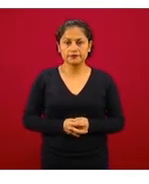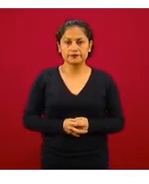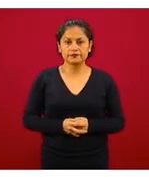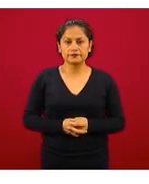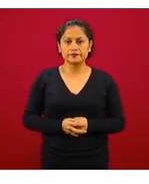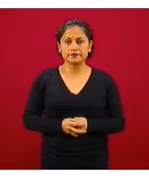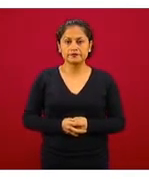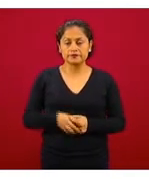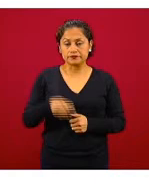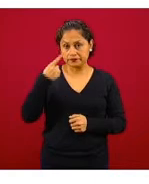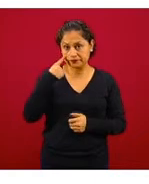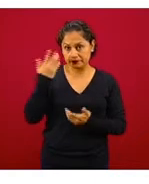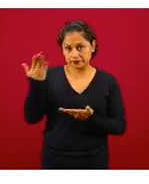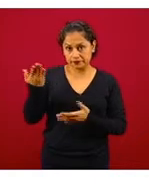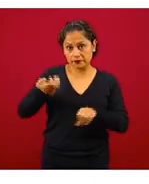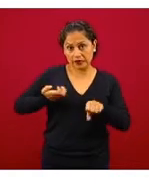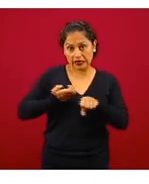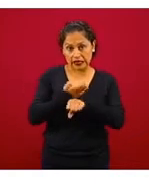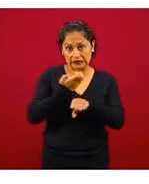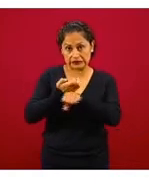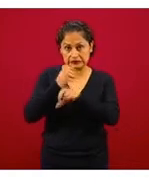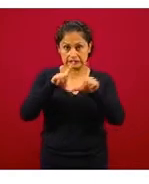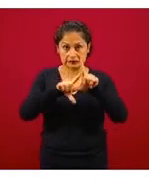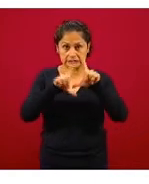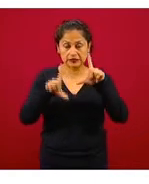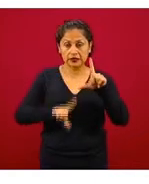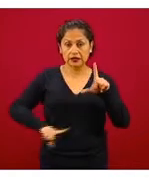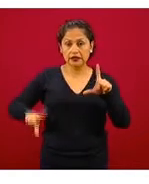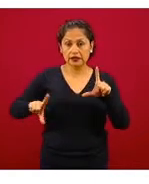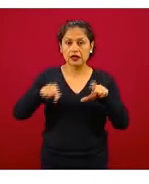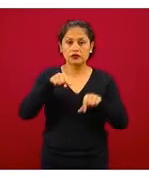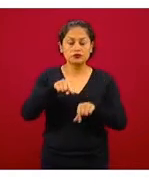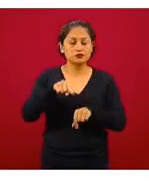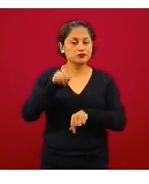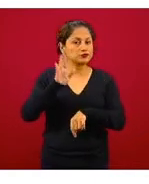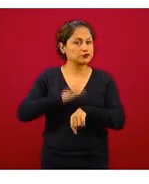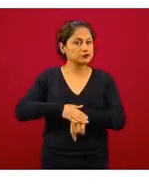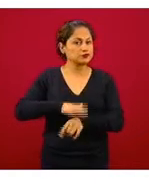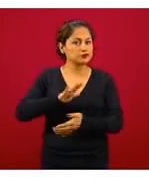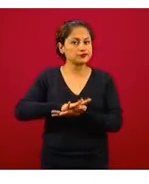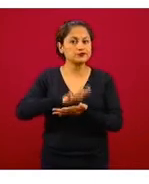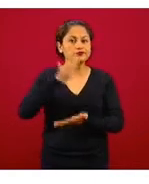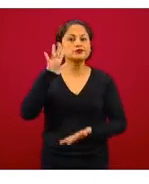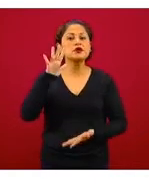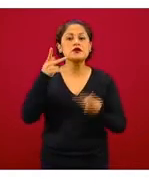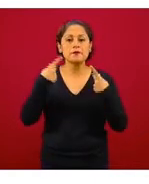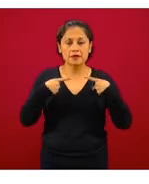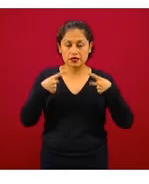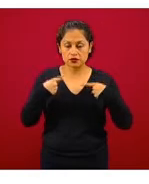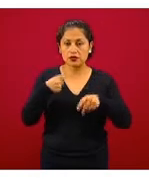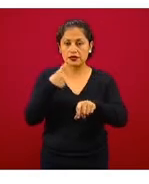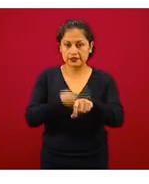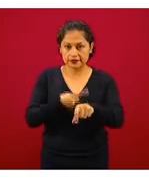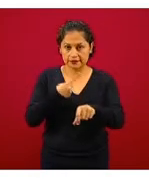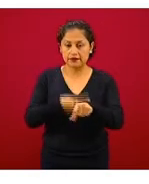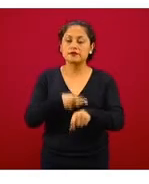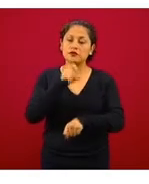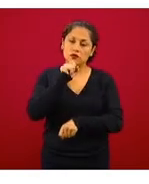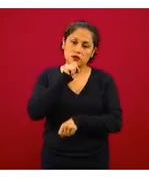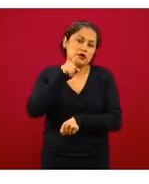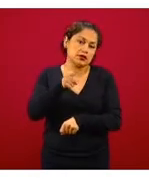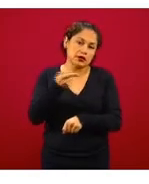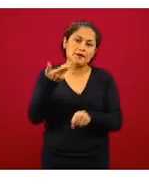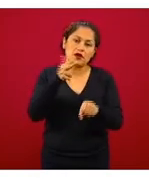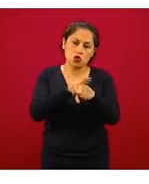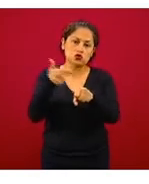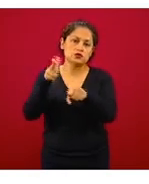Cuando lo vemos Here por entidad is federativa, es obesity, indudable que donde hay hypertension, más diabetes, población y smoking, también mayor asthma. operación en las unidades de Asthma salud, porque